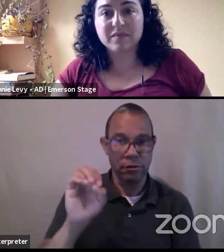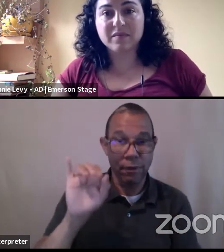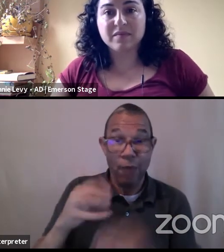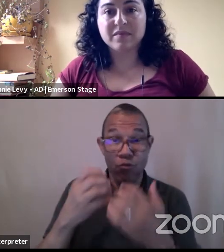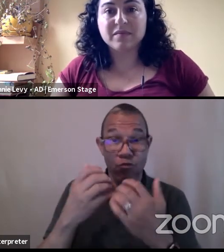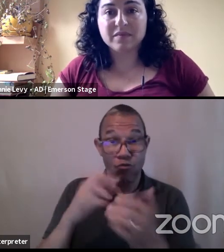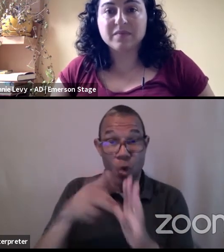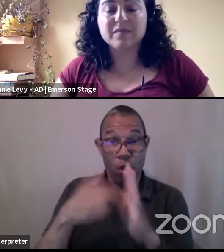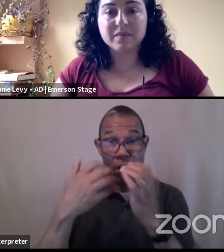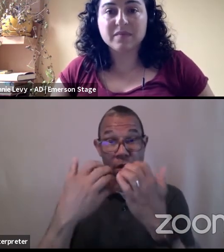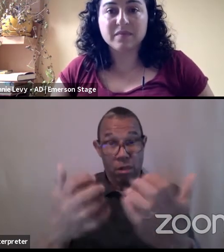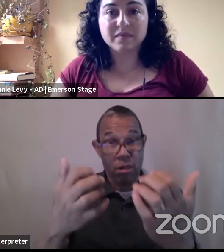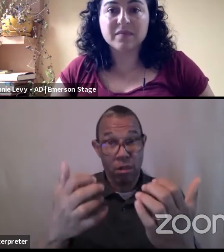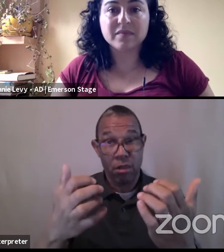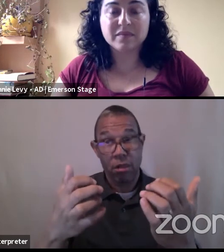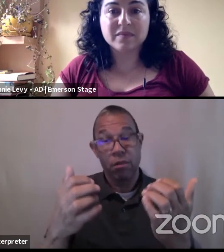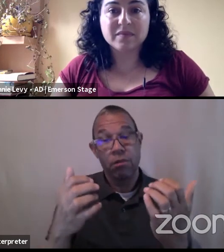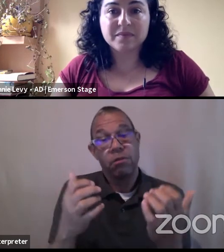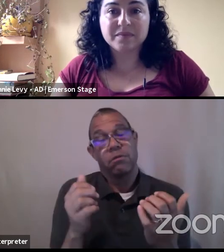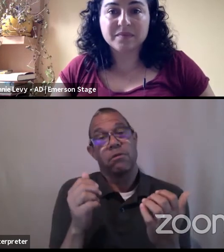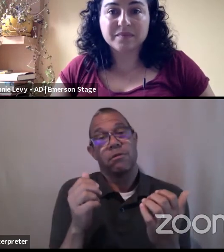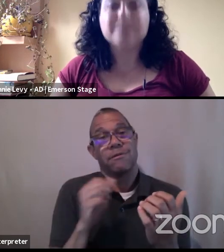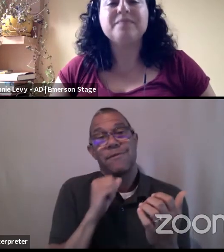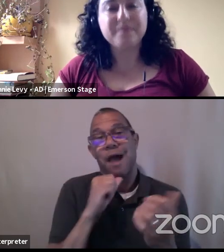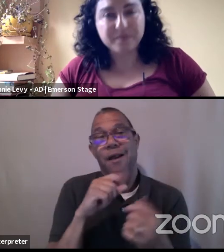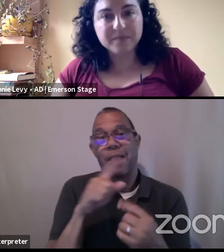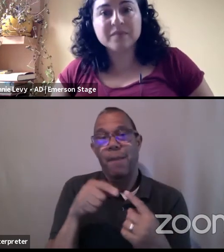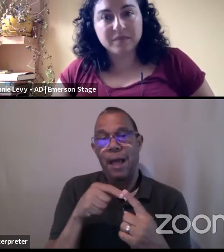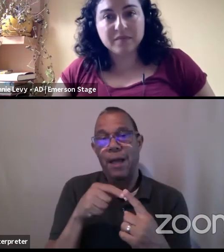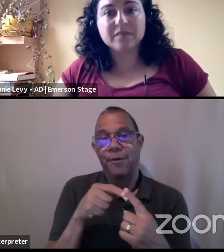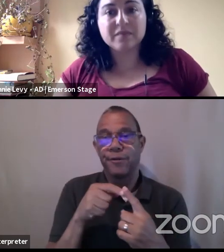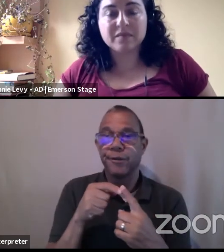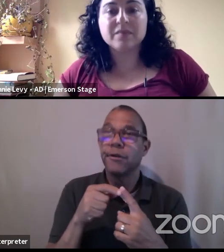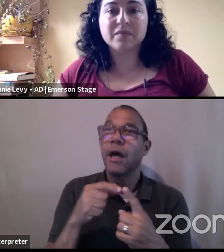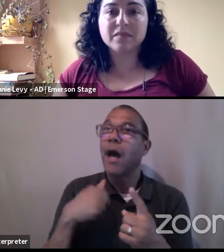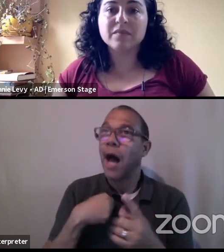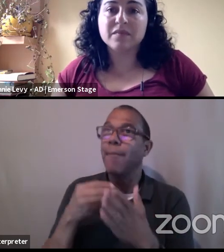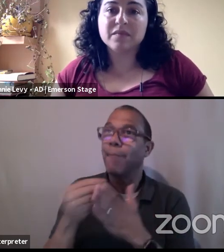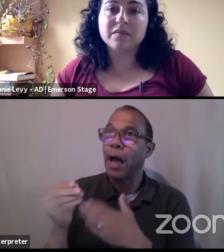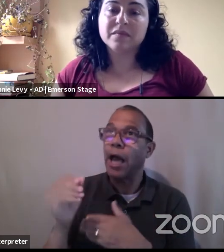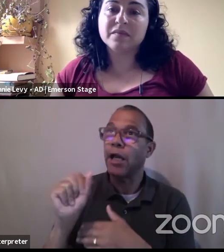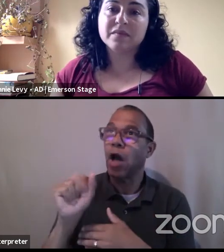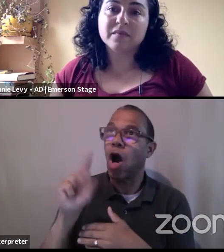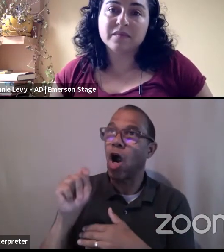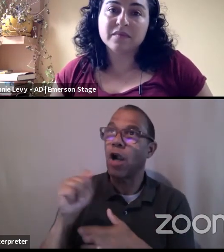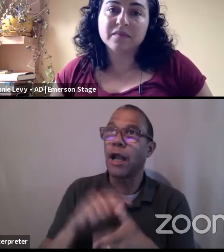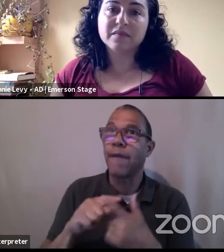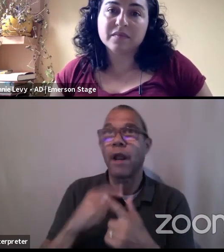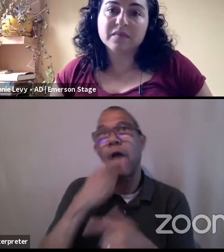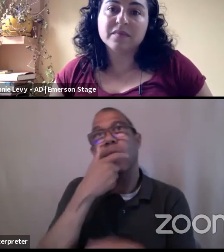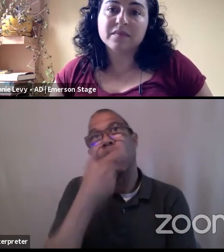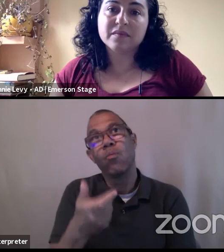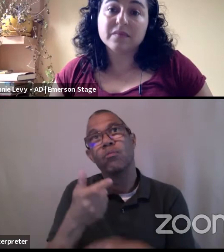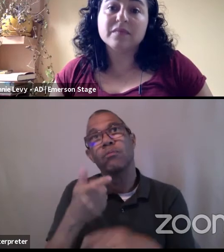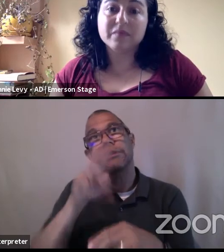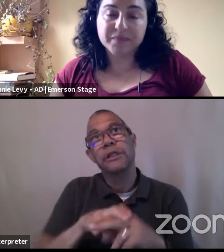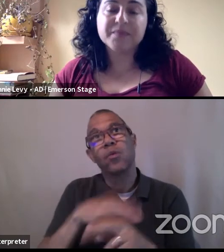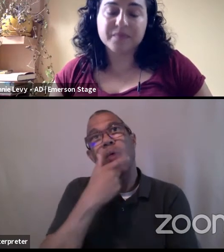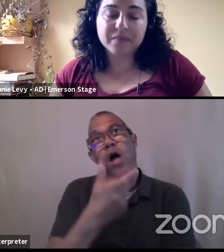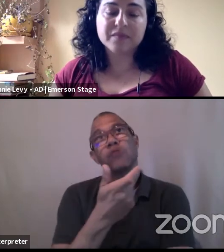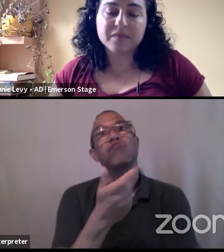like generally in theater is no longer a buyer of art. It's, it's, more of a collaborator